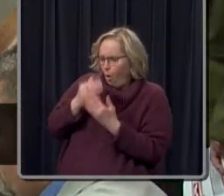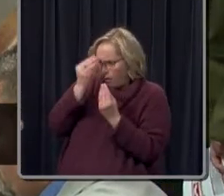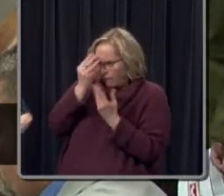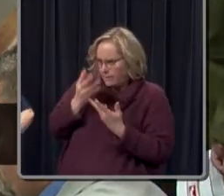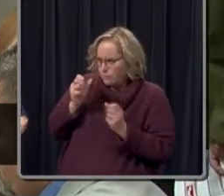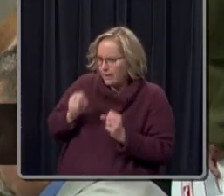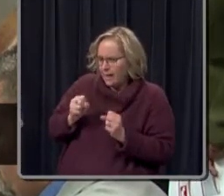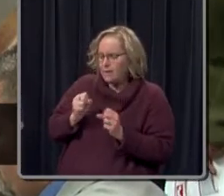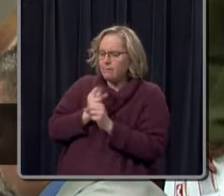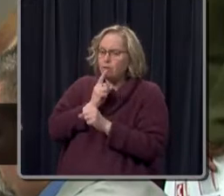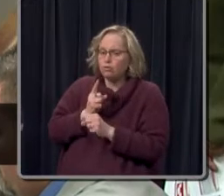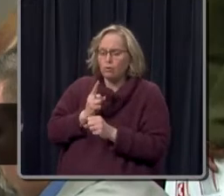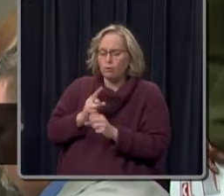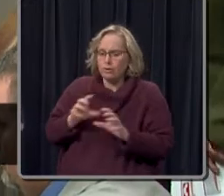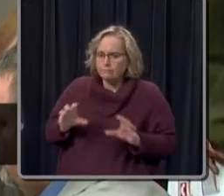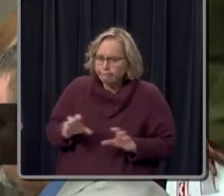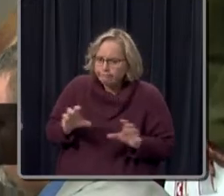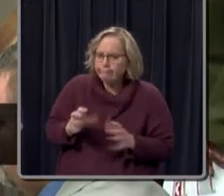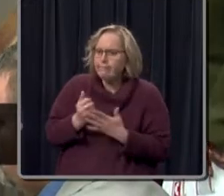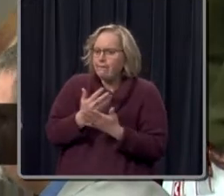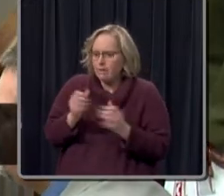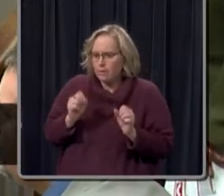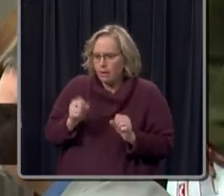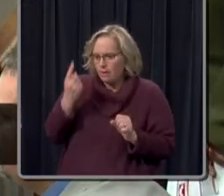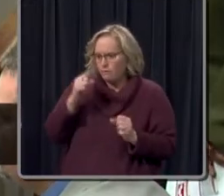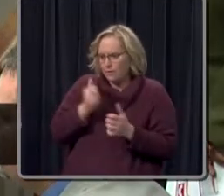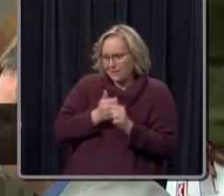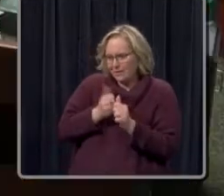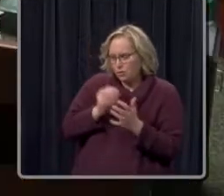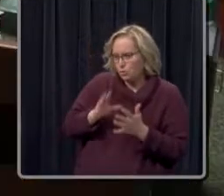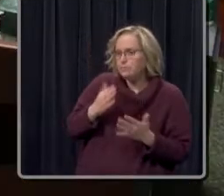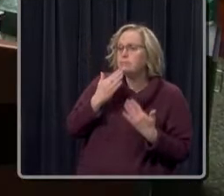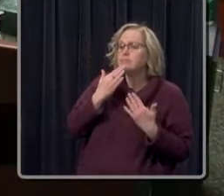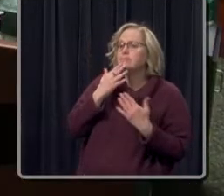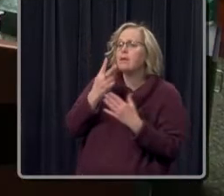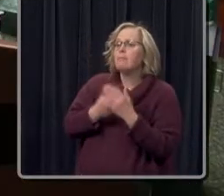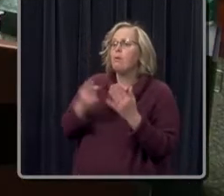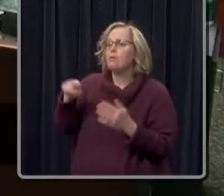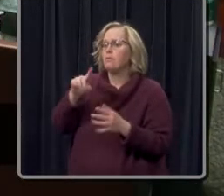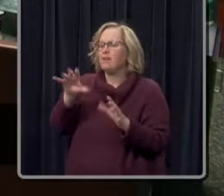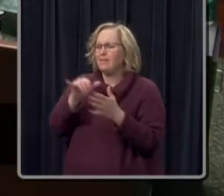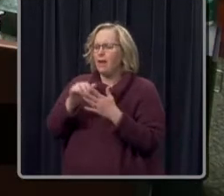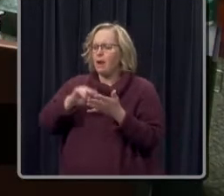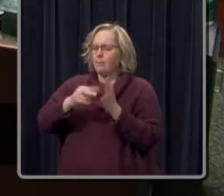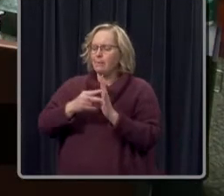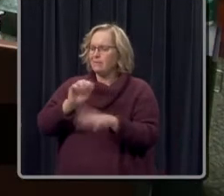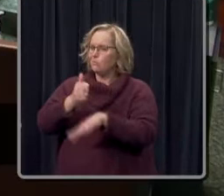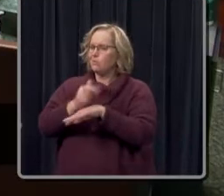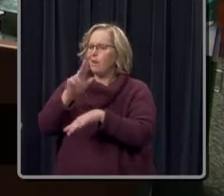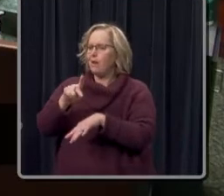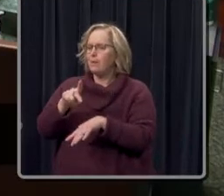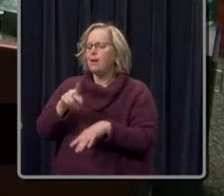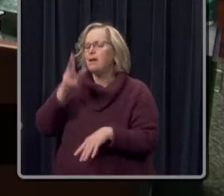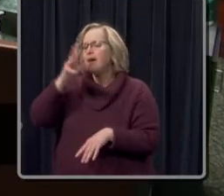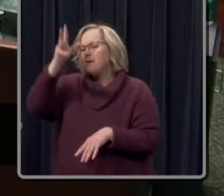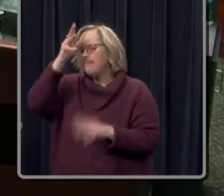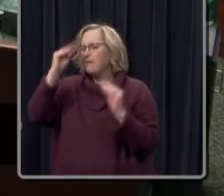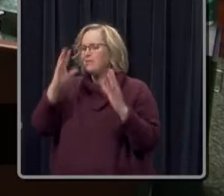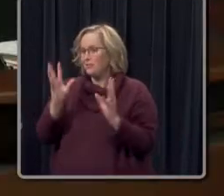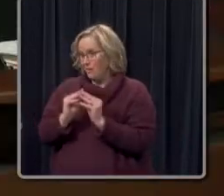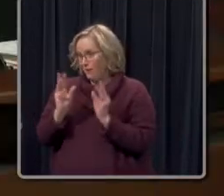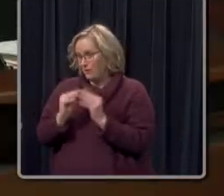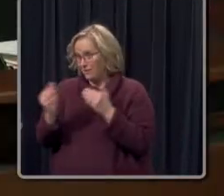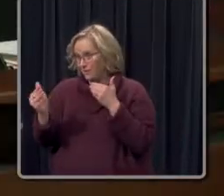the avenues that we have for a student. So thank you to both of you, because I was doing that on purpose as a setup. Parent-teacher conferences are